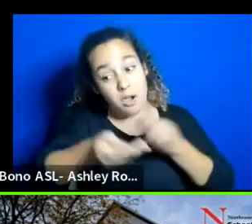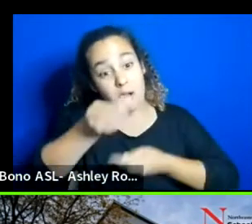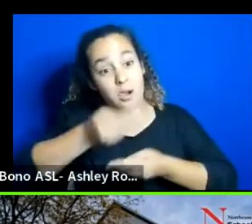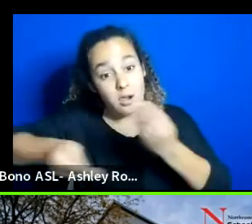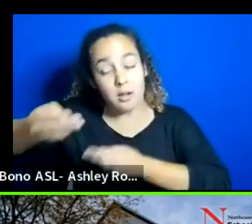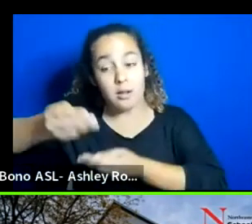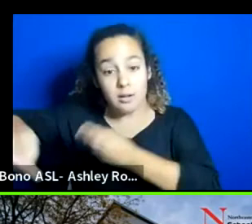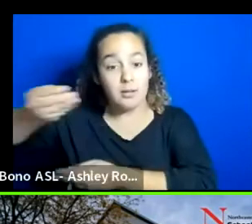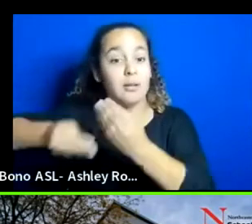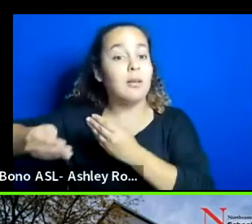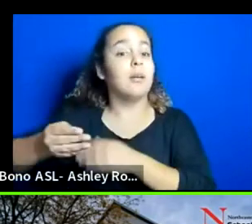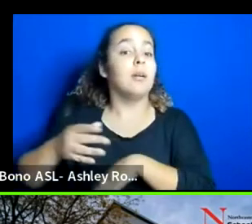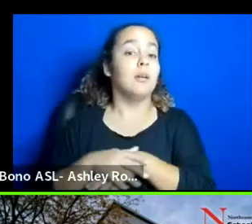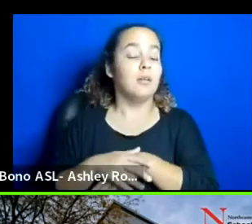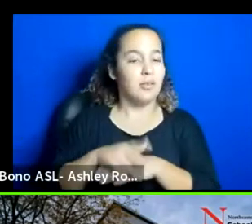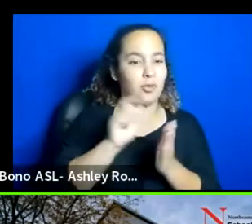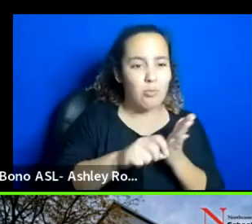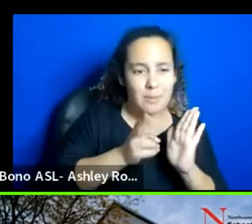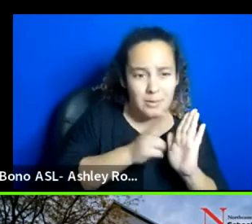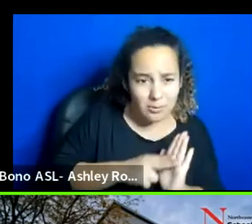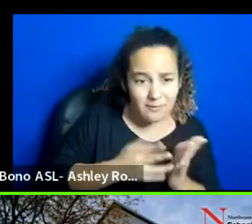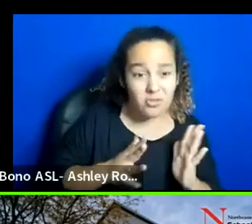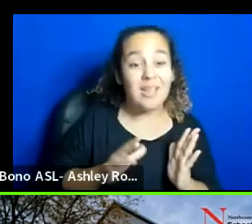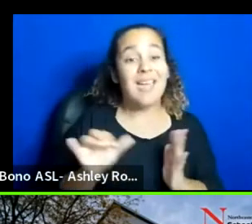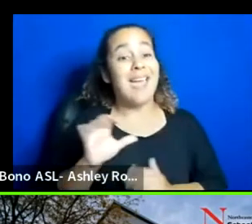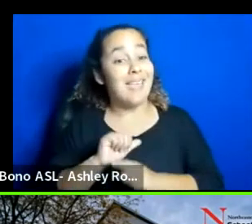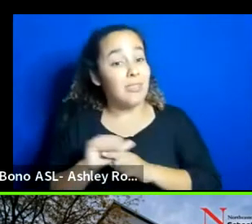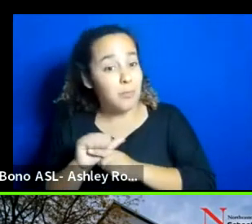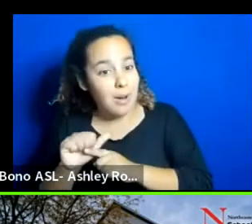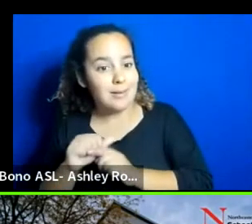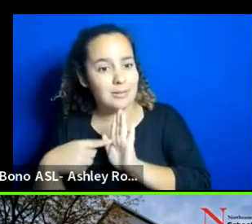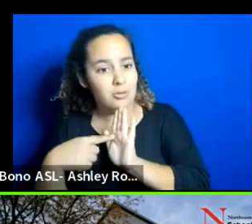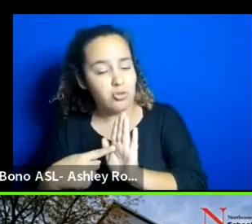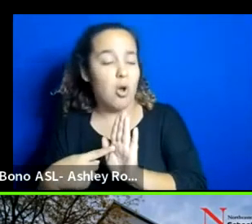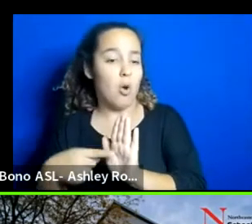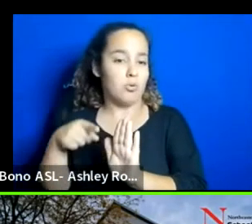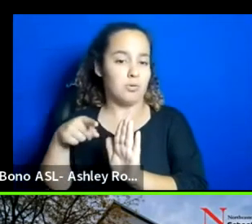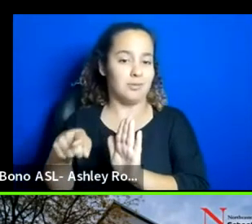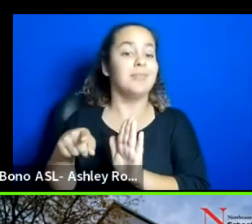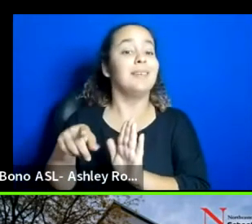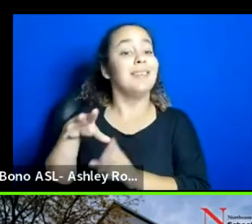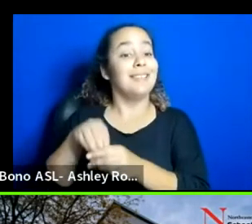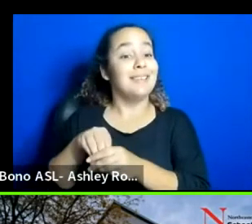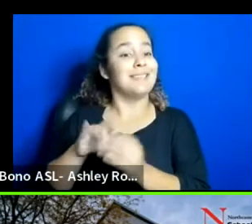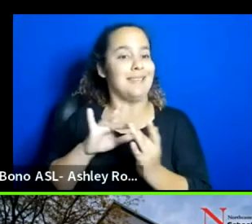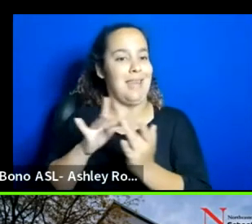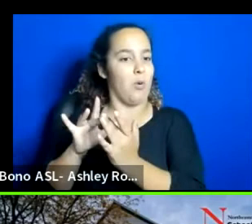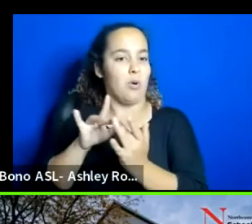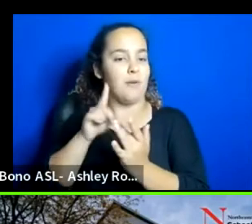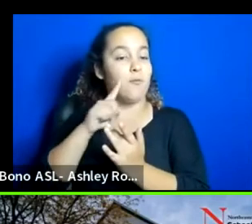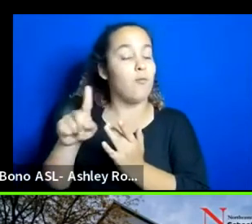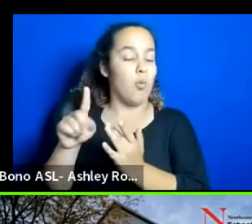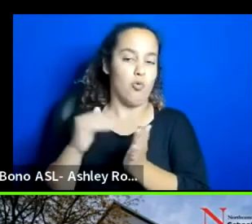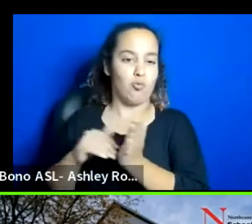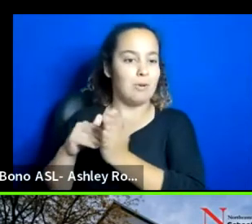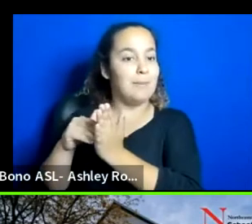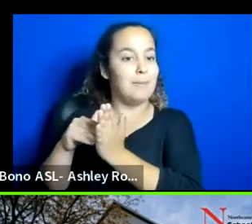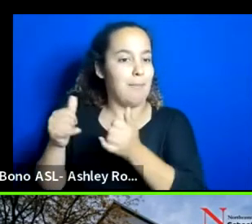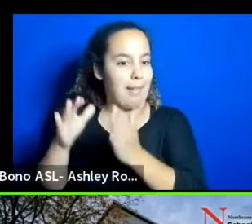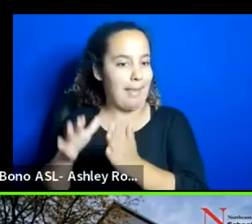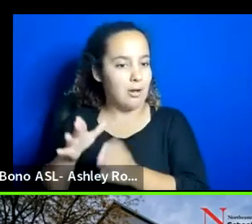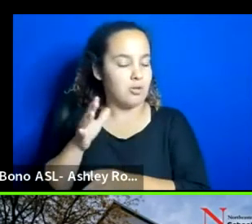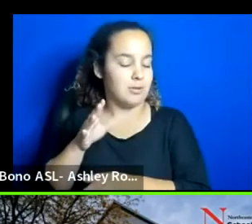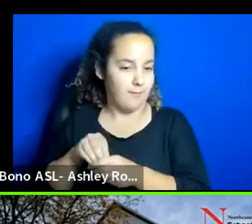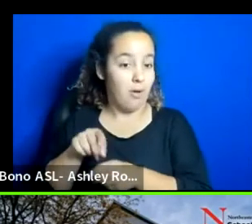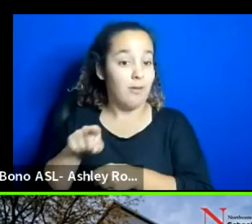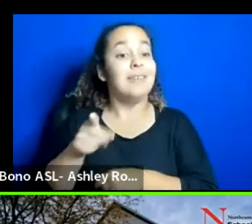in the practices that he so artfully shows evolve in this network of repeat players, are constantly rebalancing what